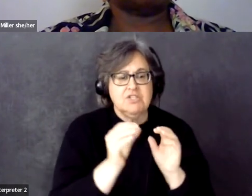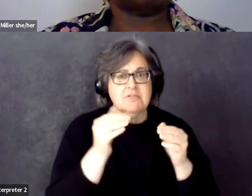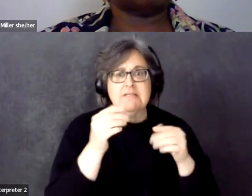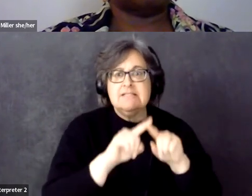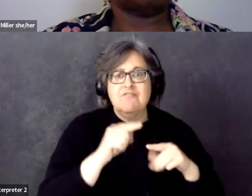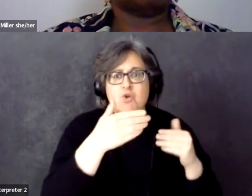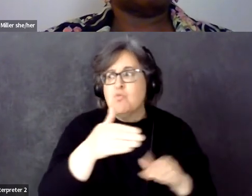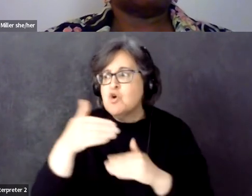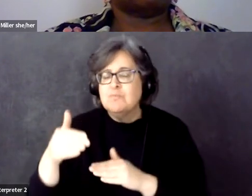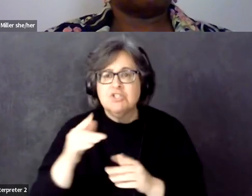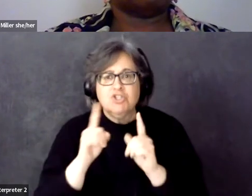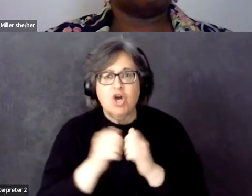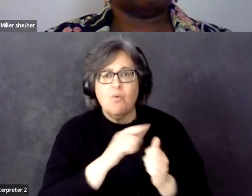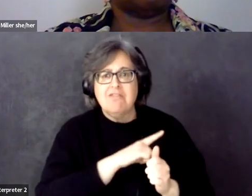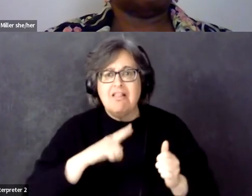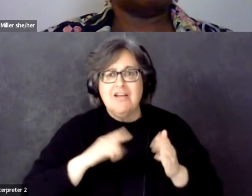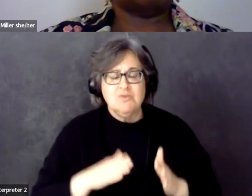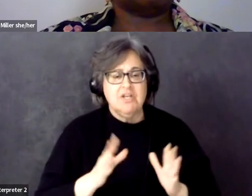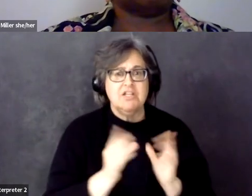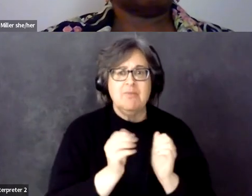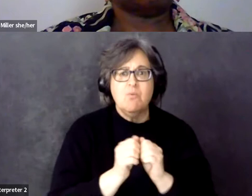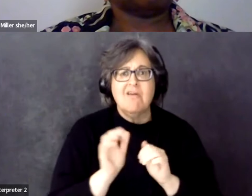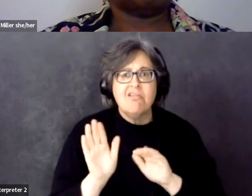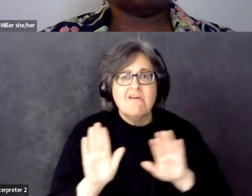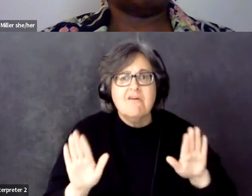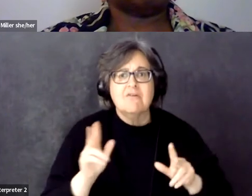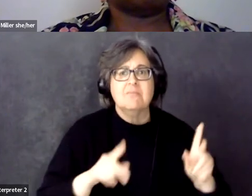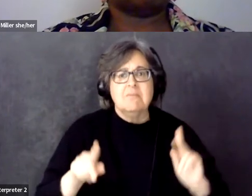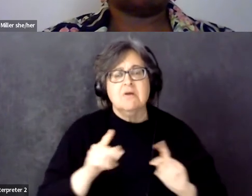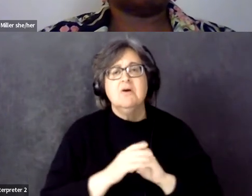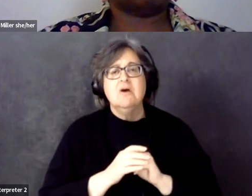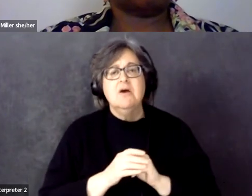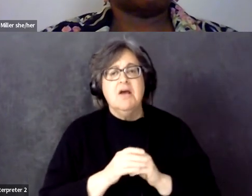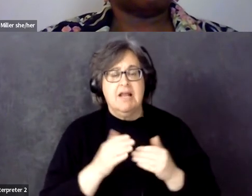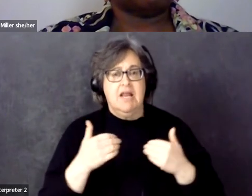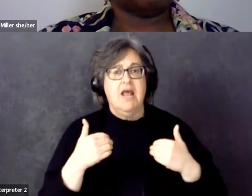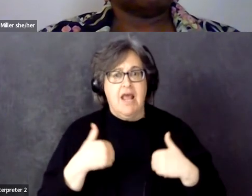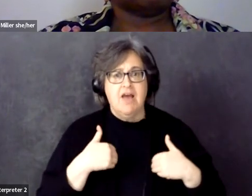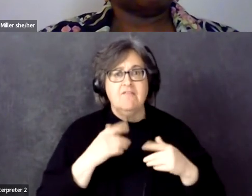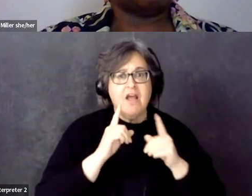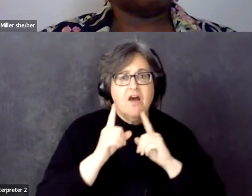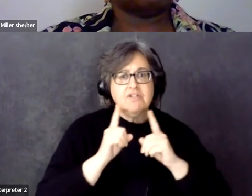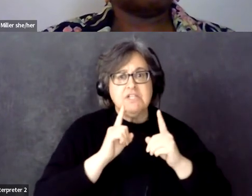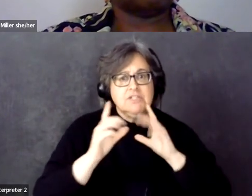to legislators, to meet with their constituents, and to have those conversations